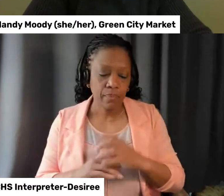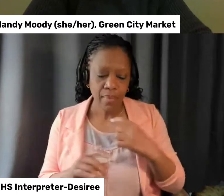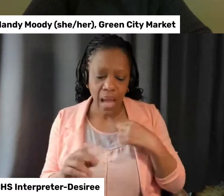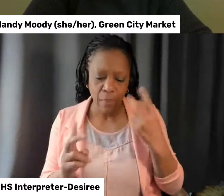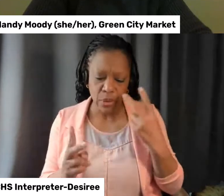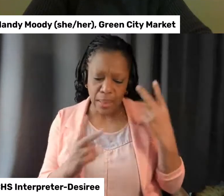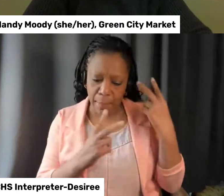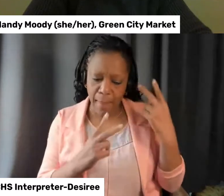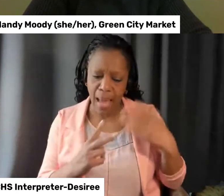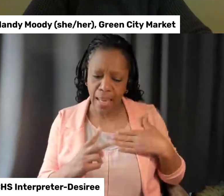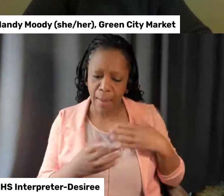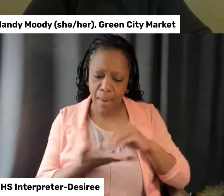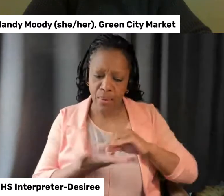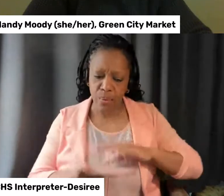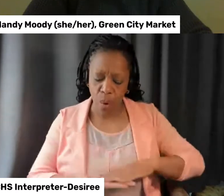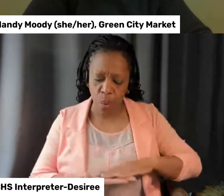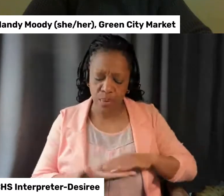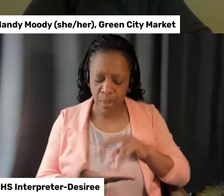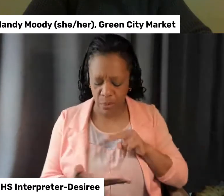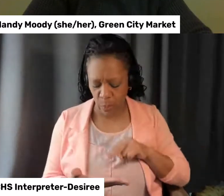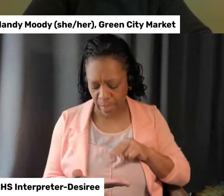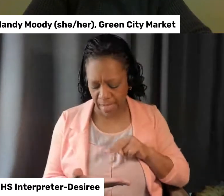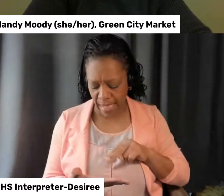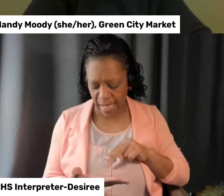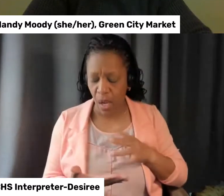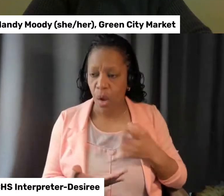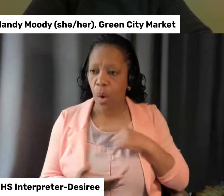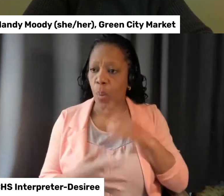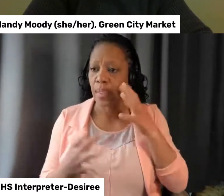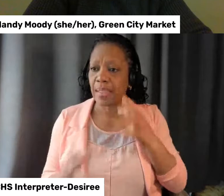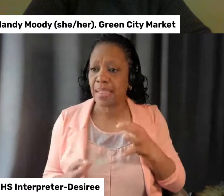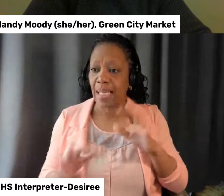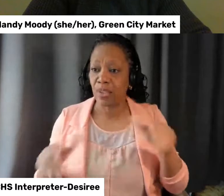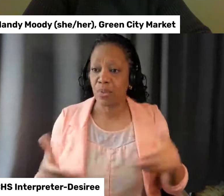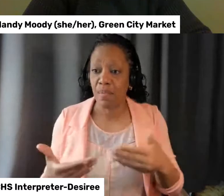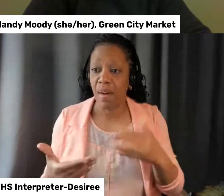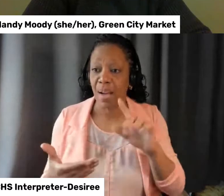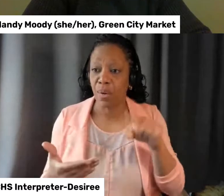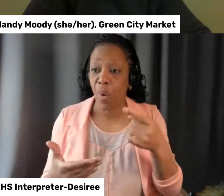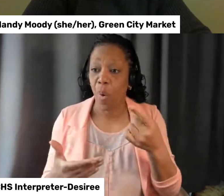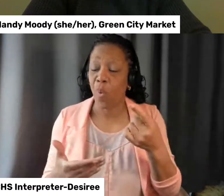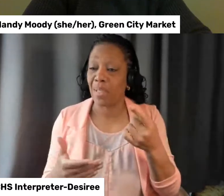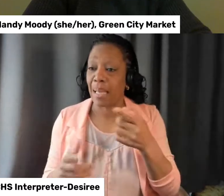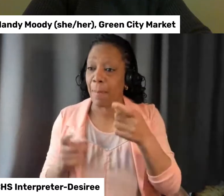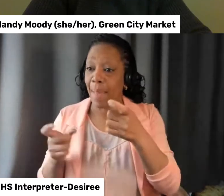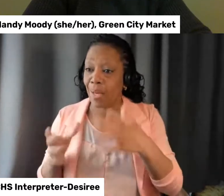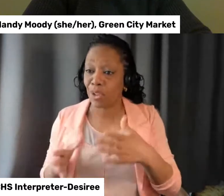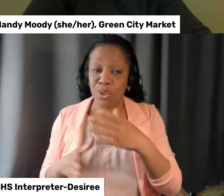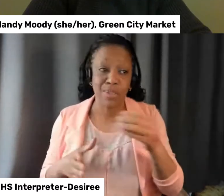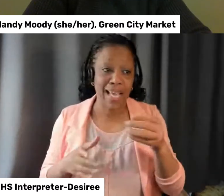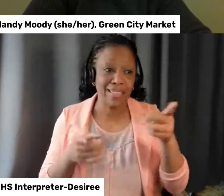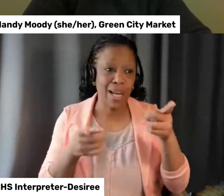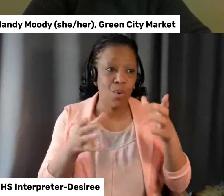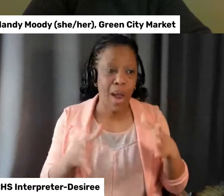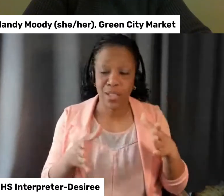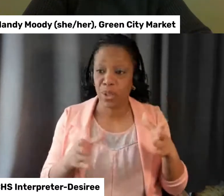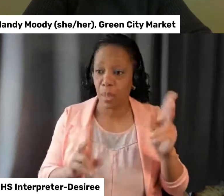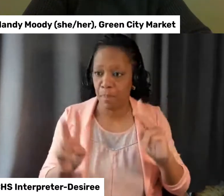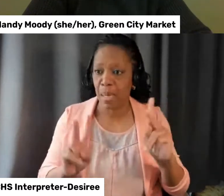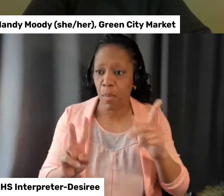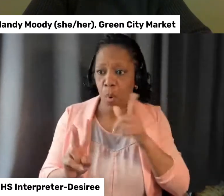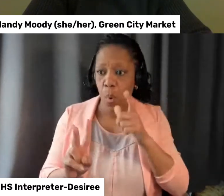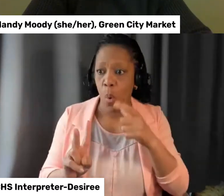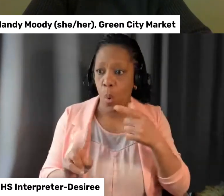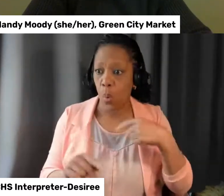going to start inviting people that we know who are managers and directors out there, because we're going to get together again. And lo